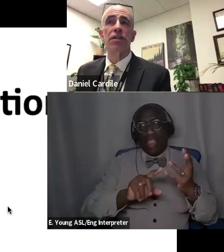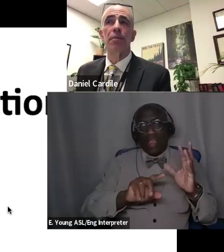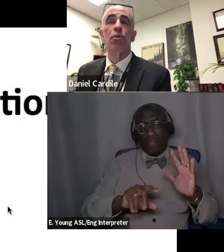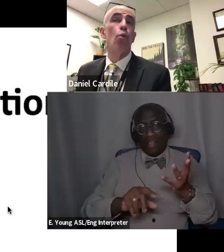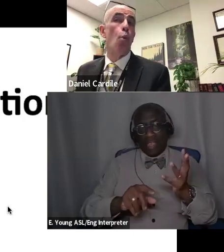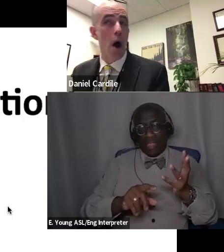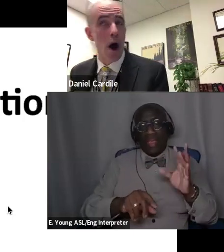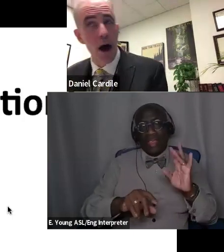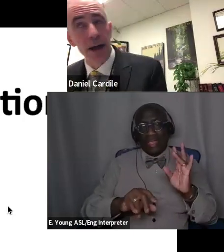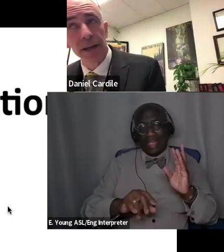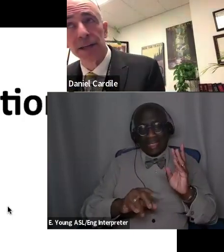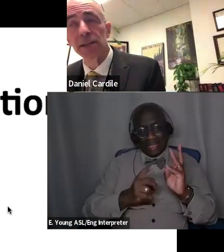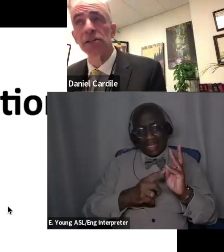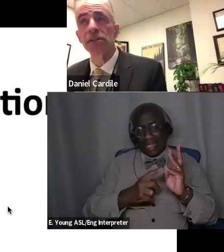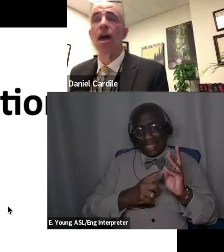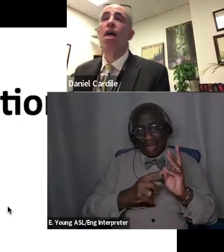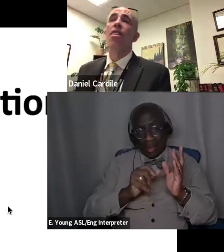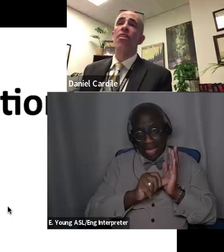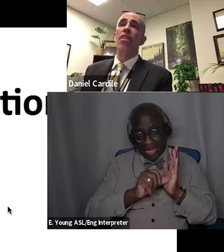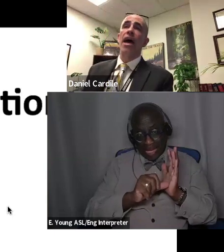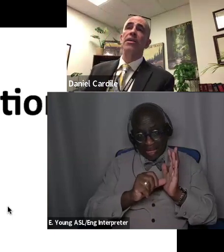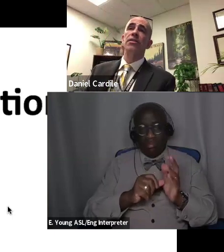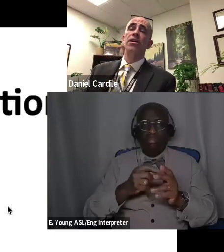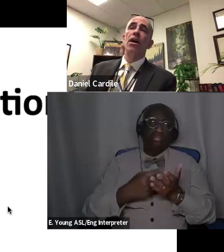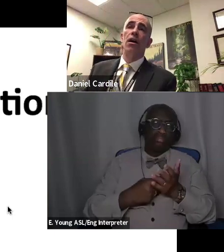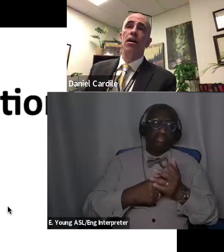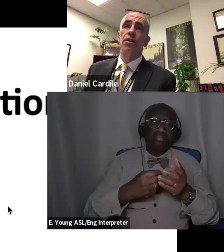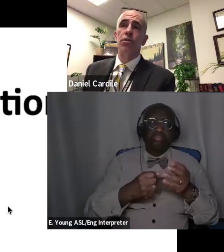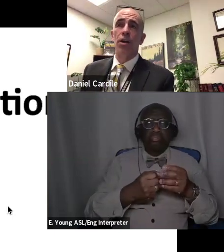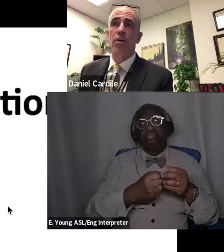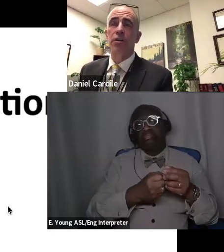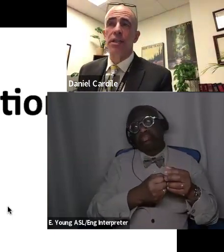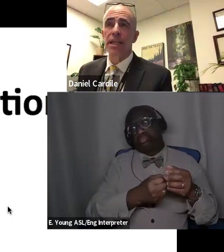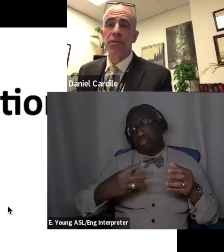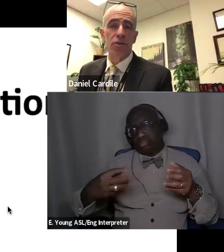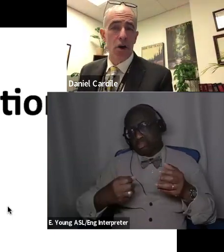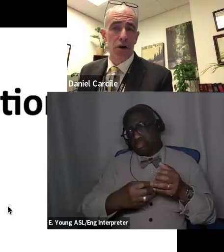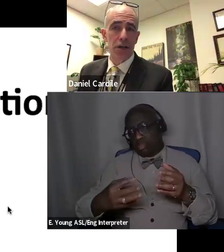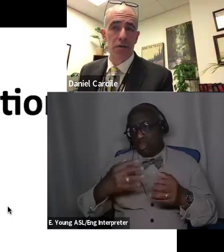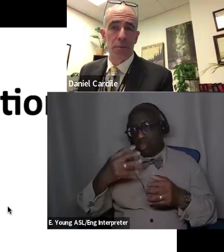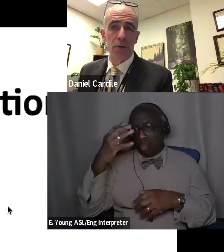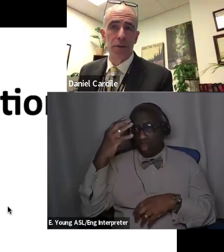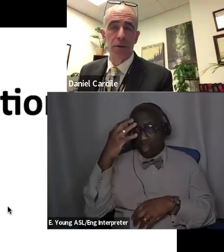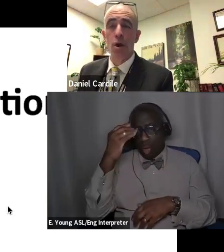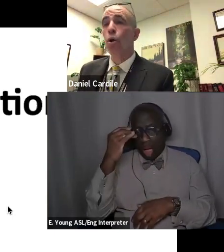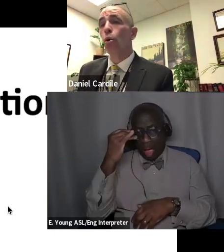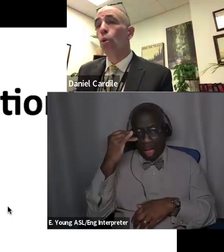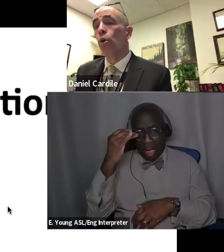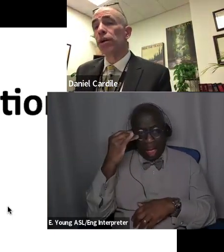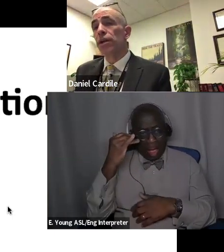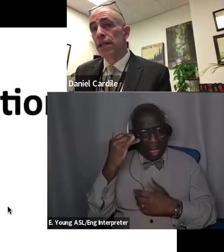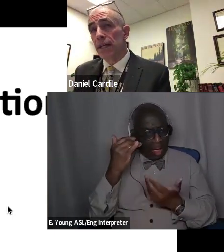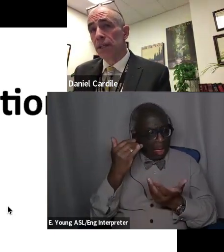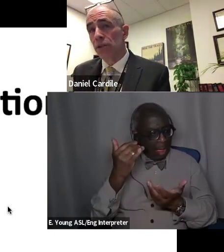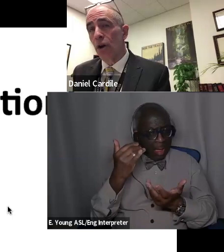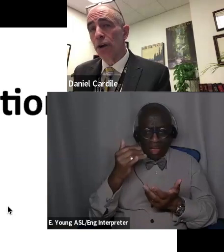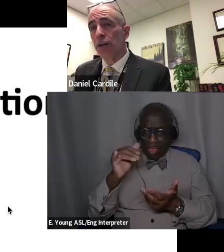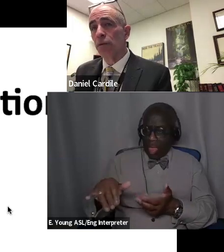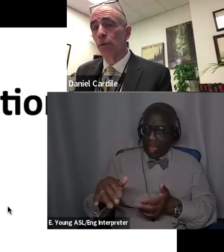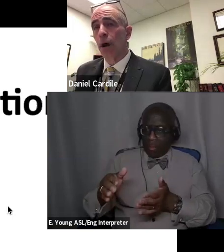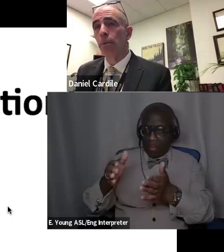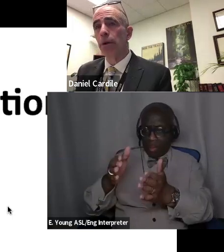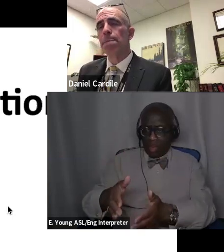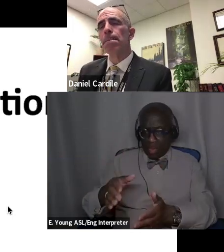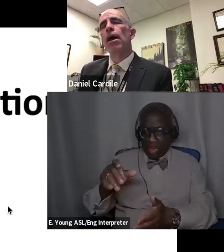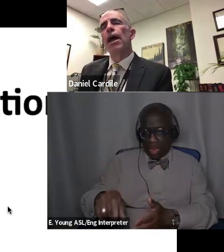of, for example, why it is that your child needs a guardian of the person or needs a guardian